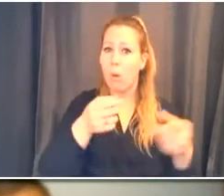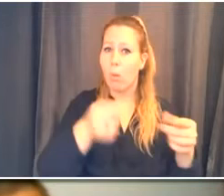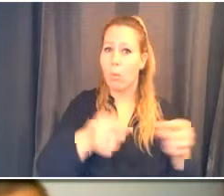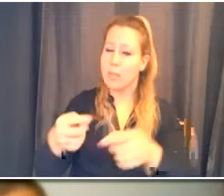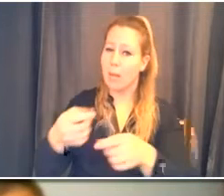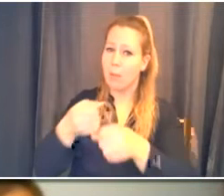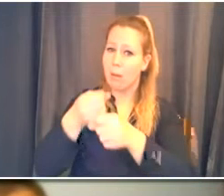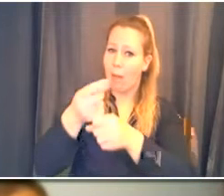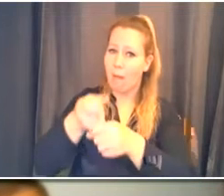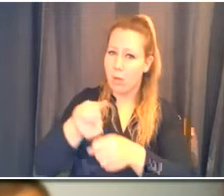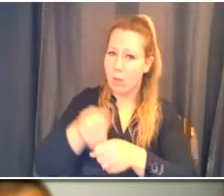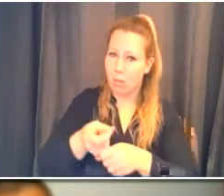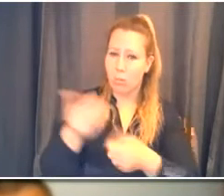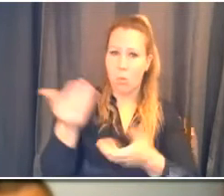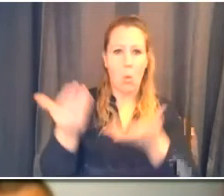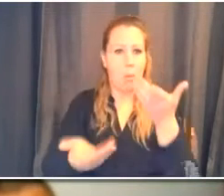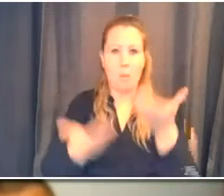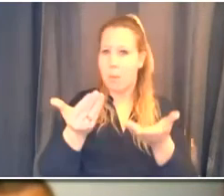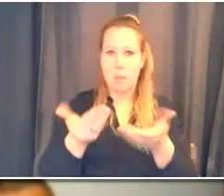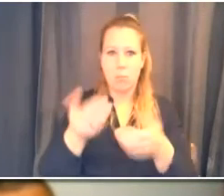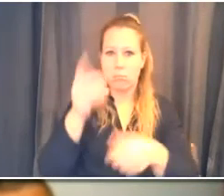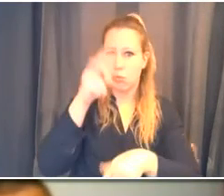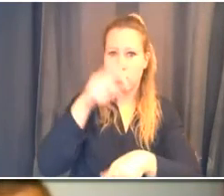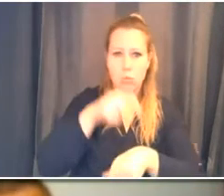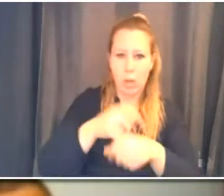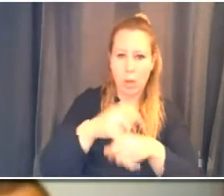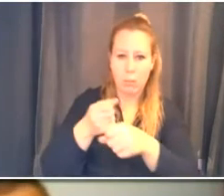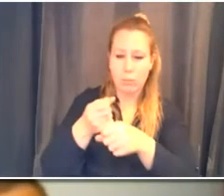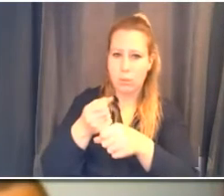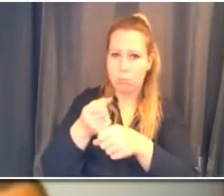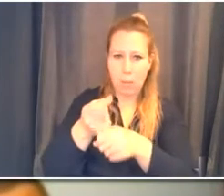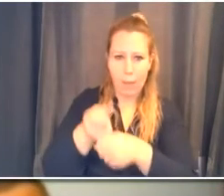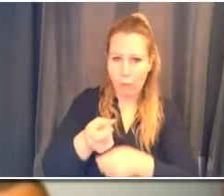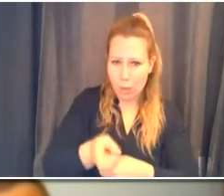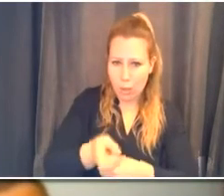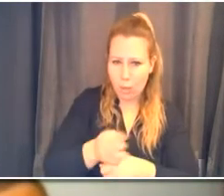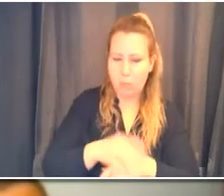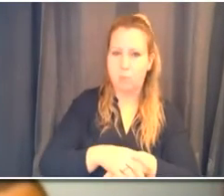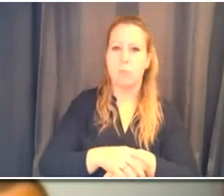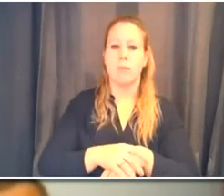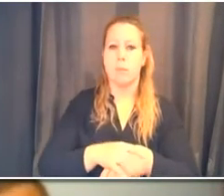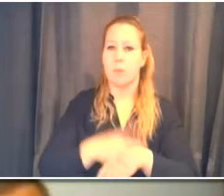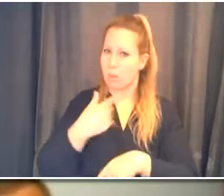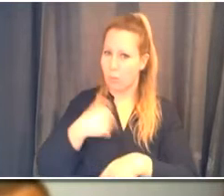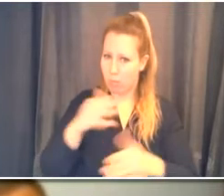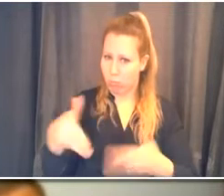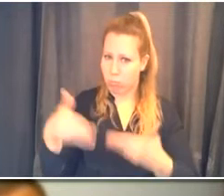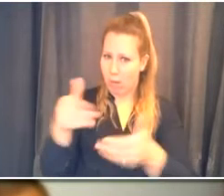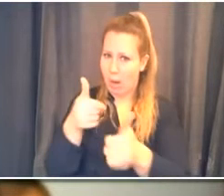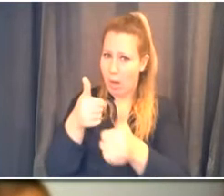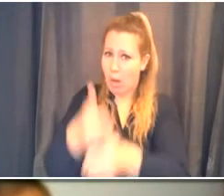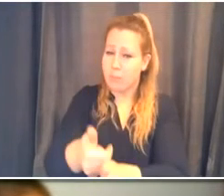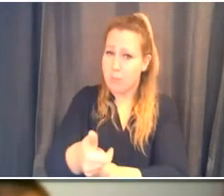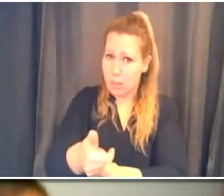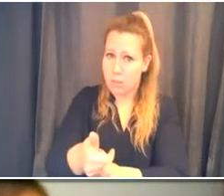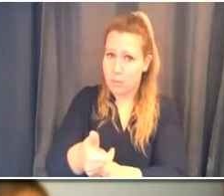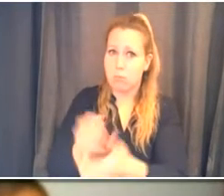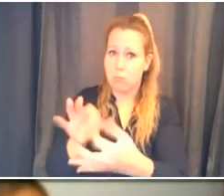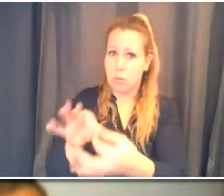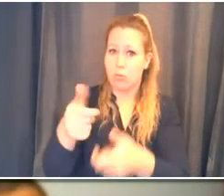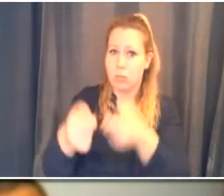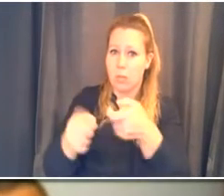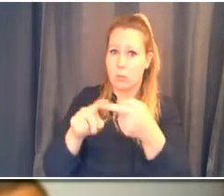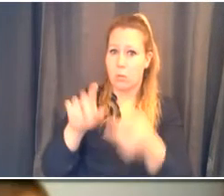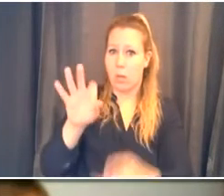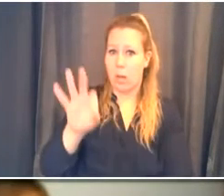are or you know to getting a system live what I can tell you from the first responder from the PD